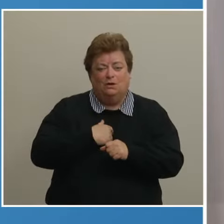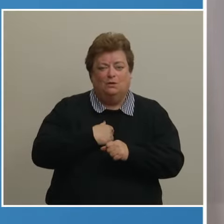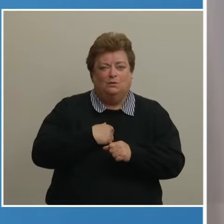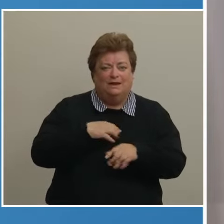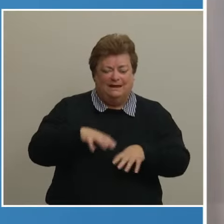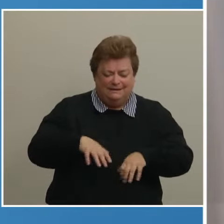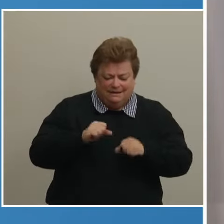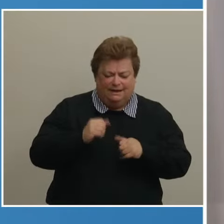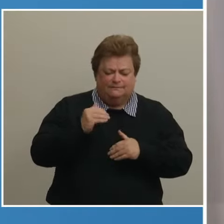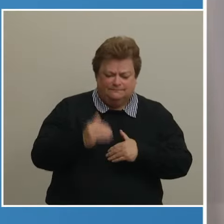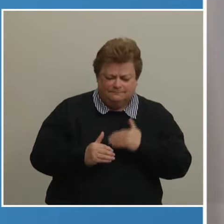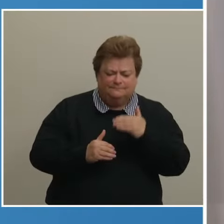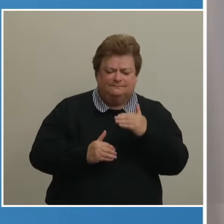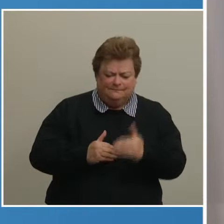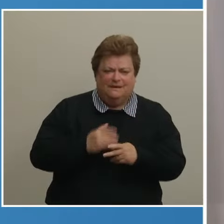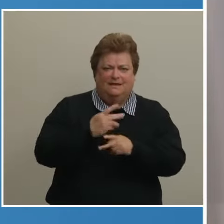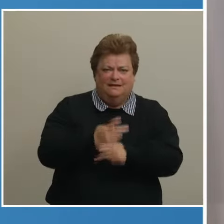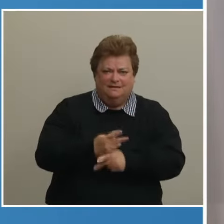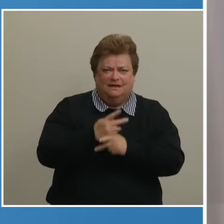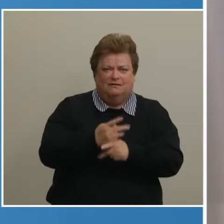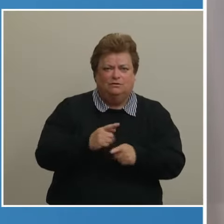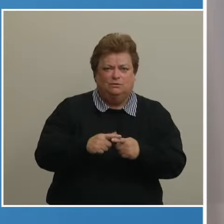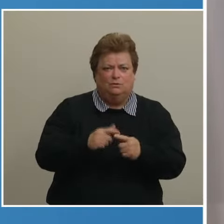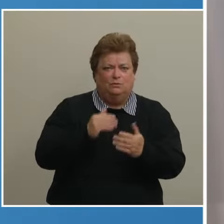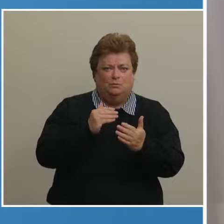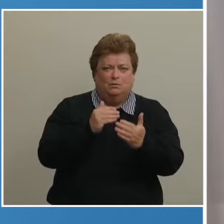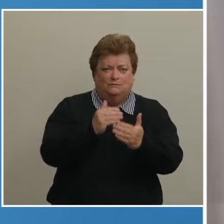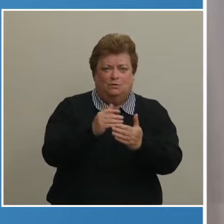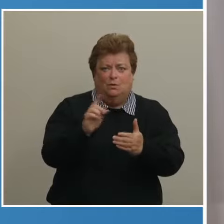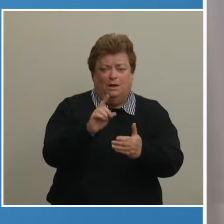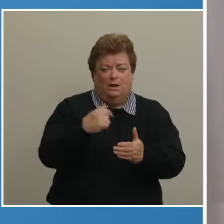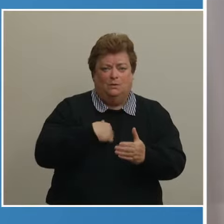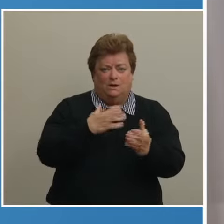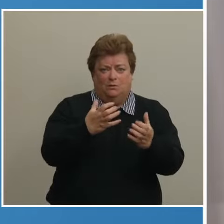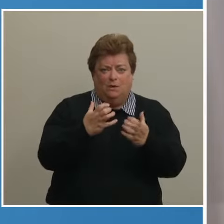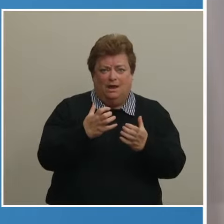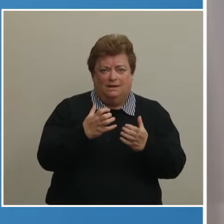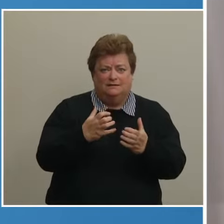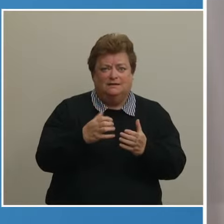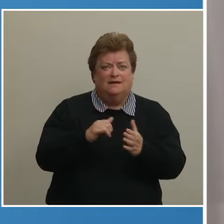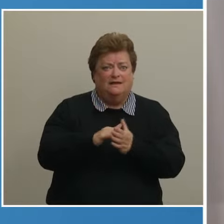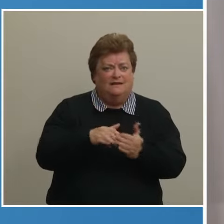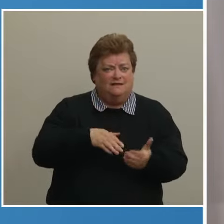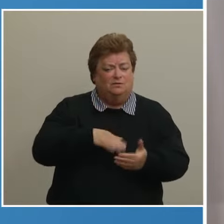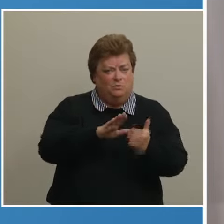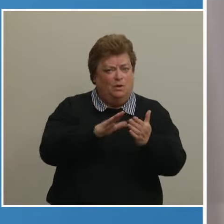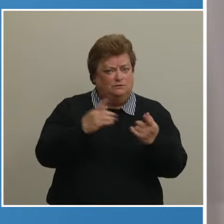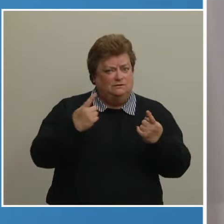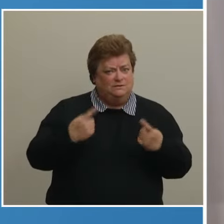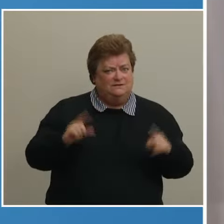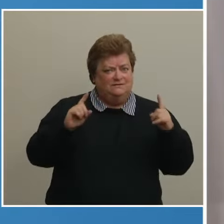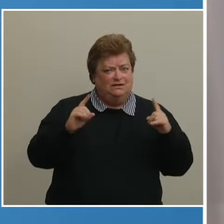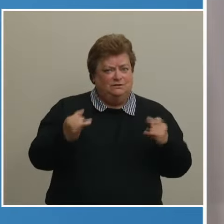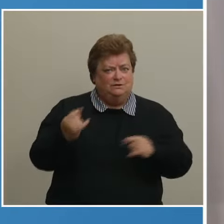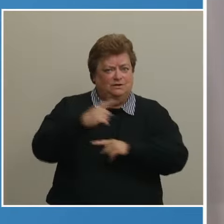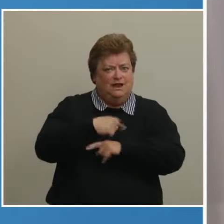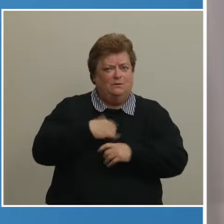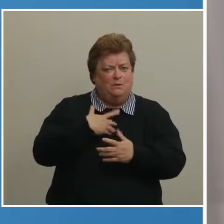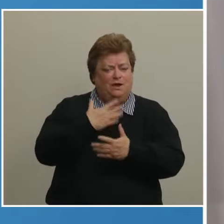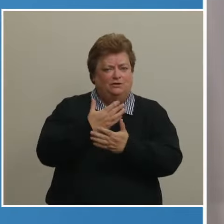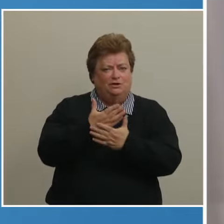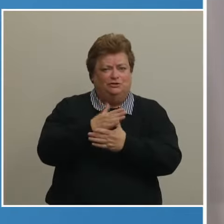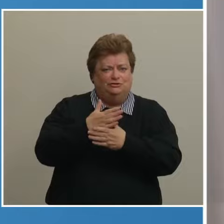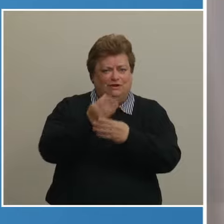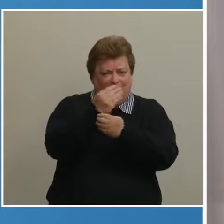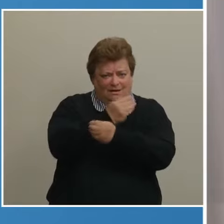measured steps based on data to move us closer to where we want to be. And this approach has been successful. And today we want to share